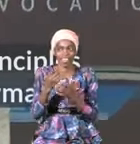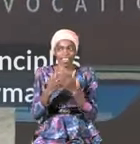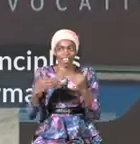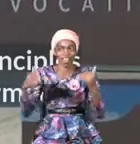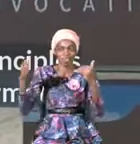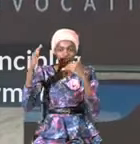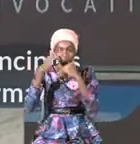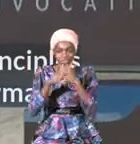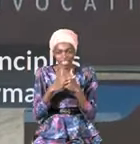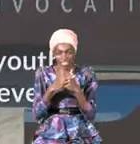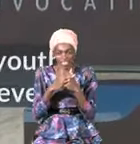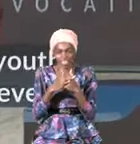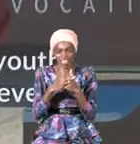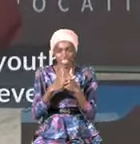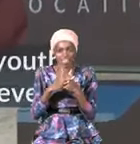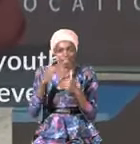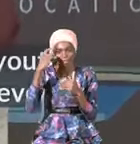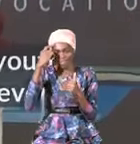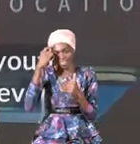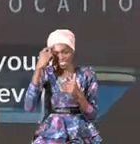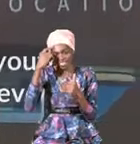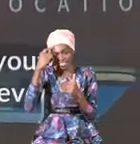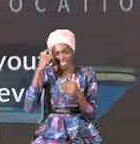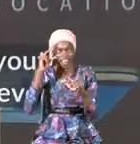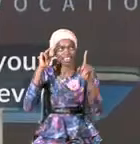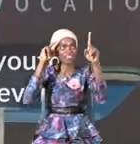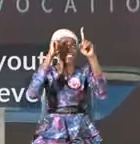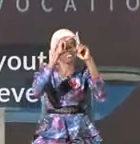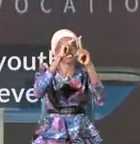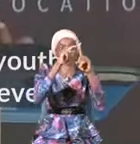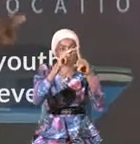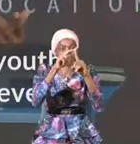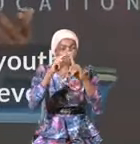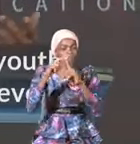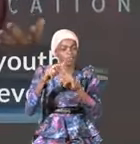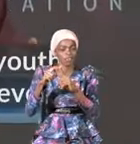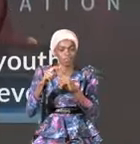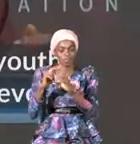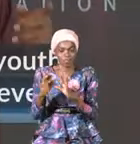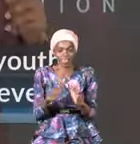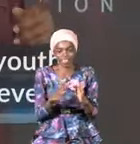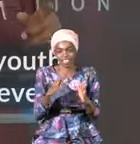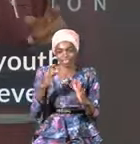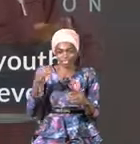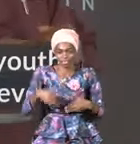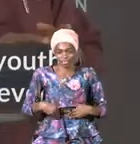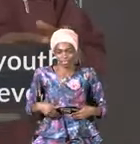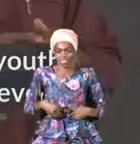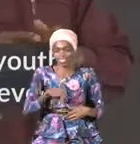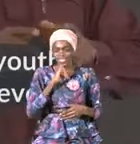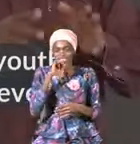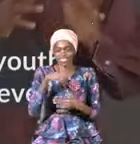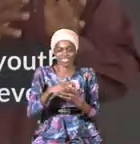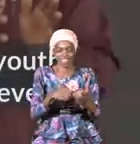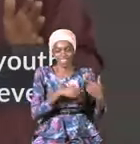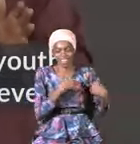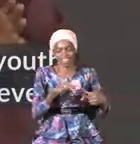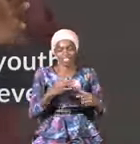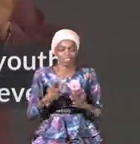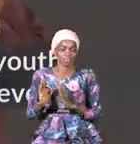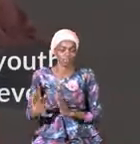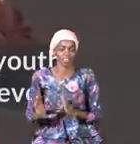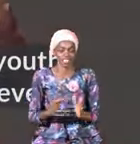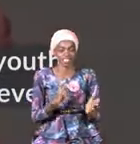and goal-oriented youth is at the heart of organizing